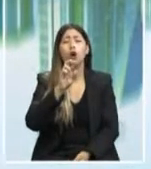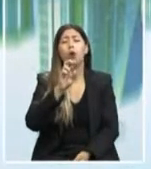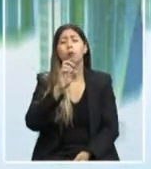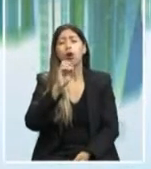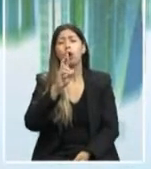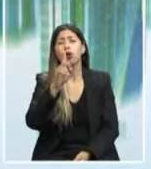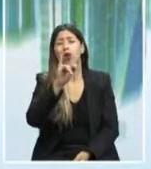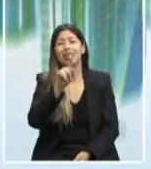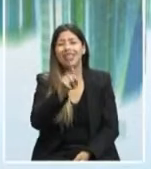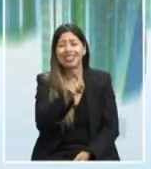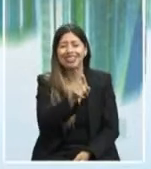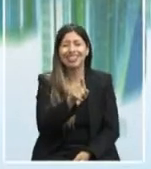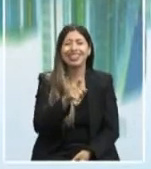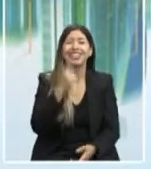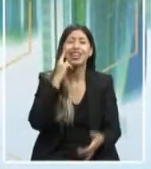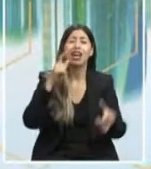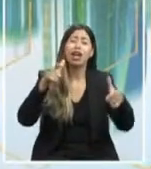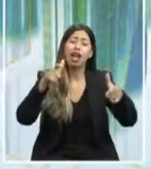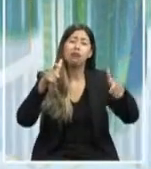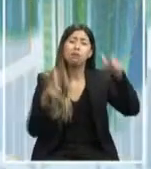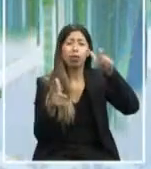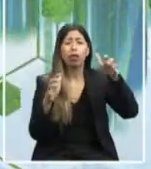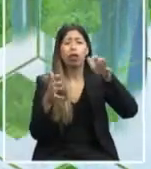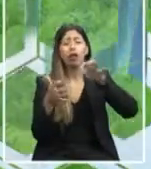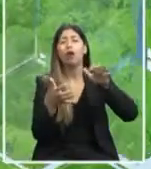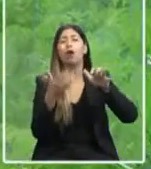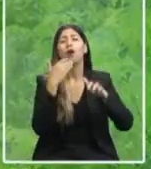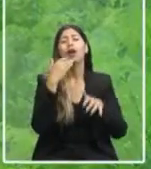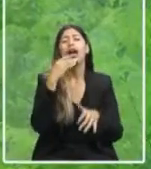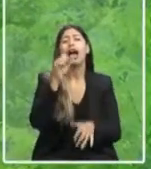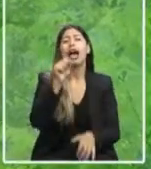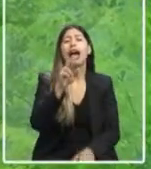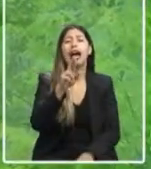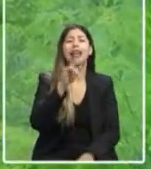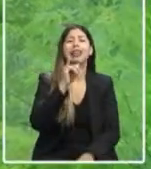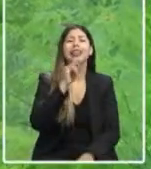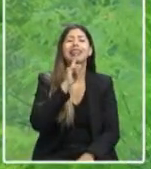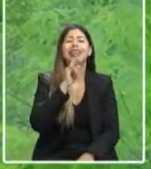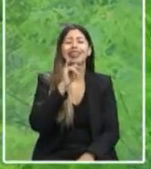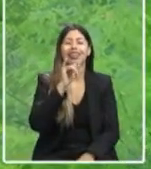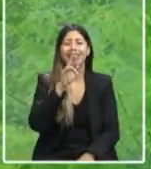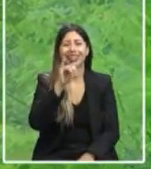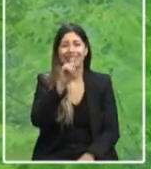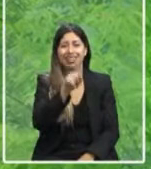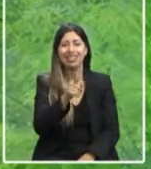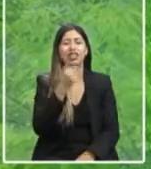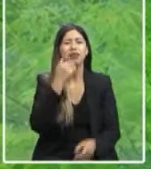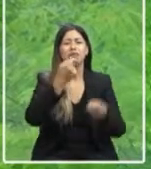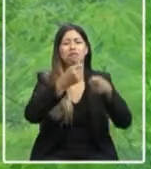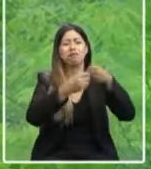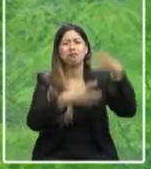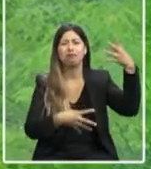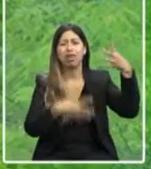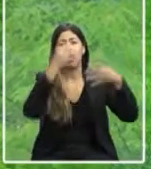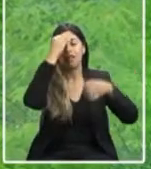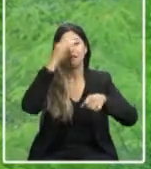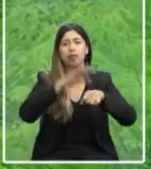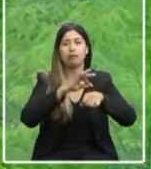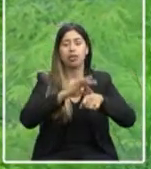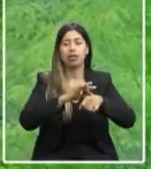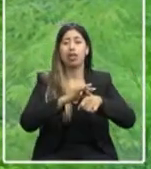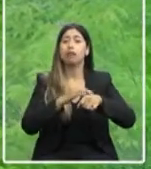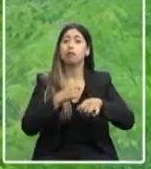are like two options to try and explain this. One is from a